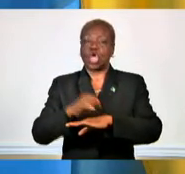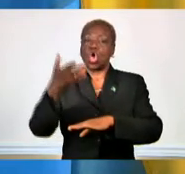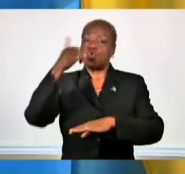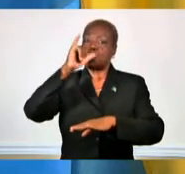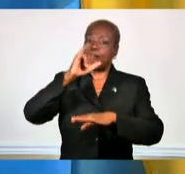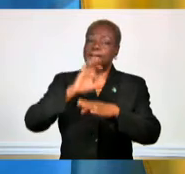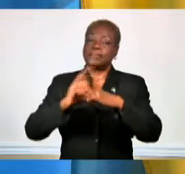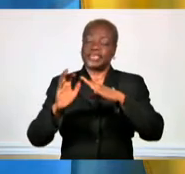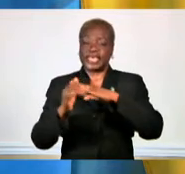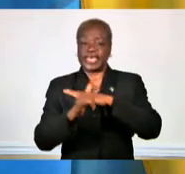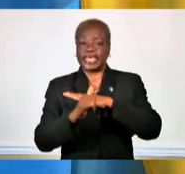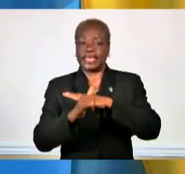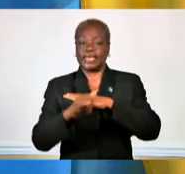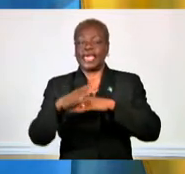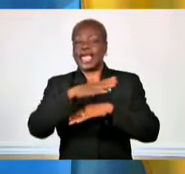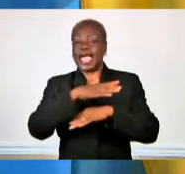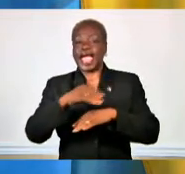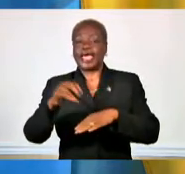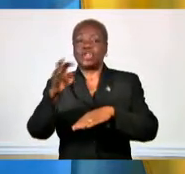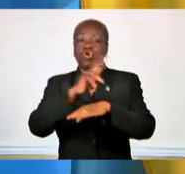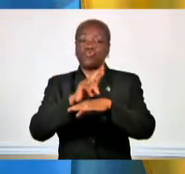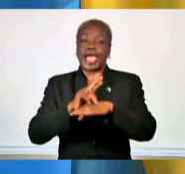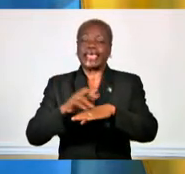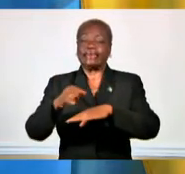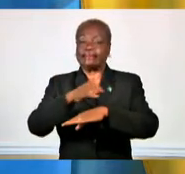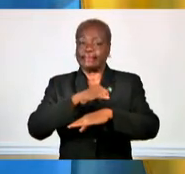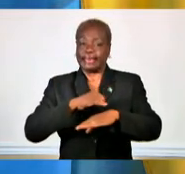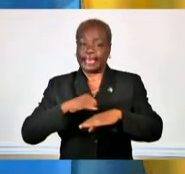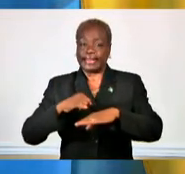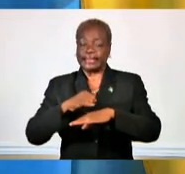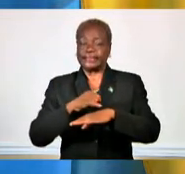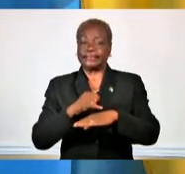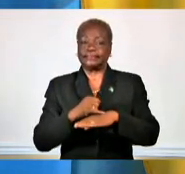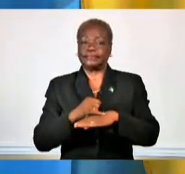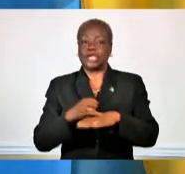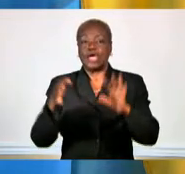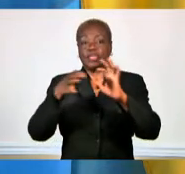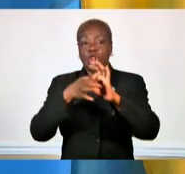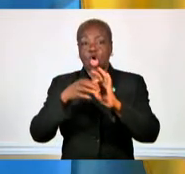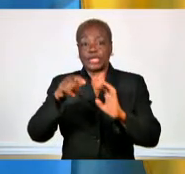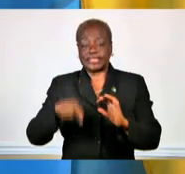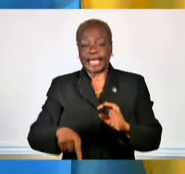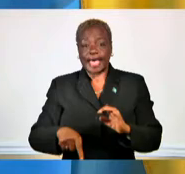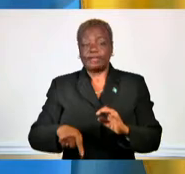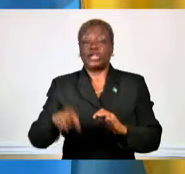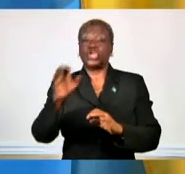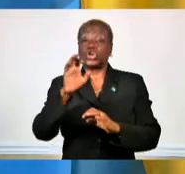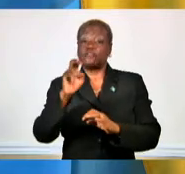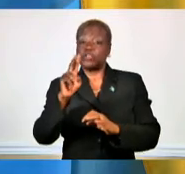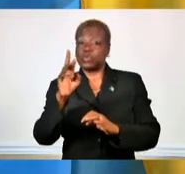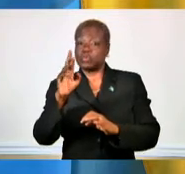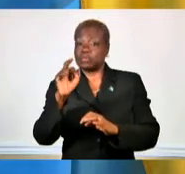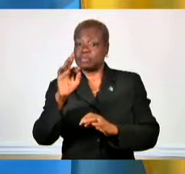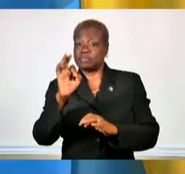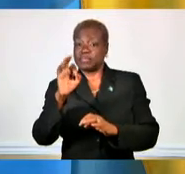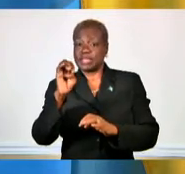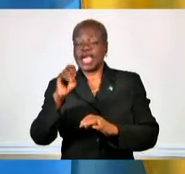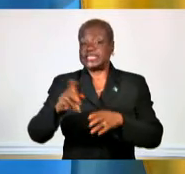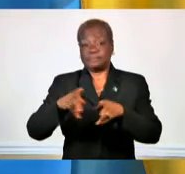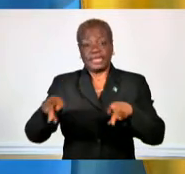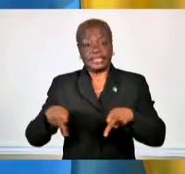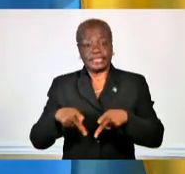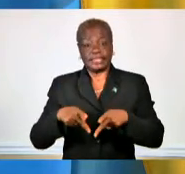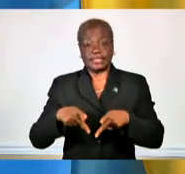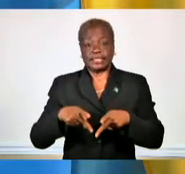Key, and Ragged Island. The lockdown and curfew has been lifted for